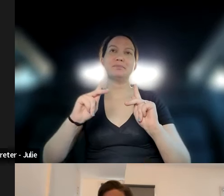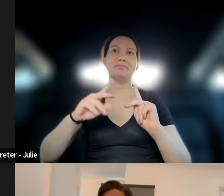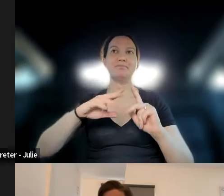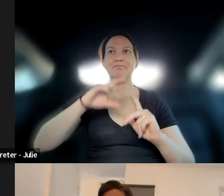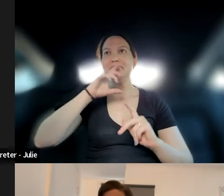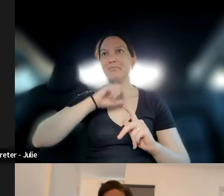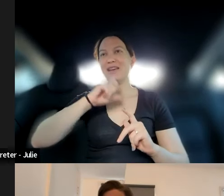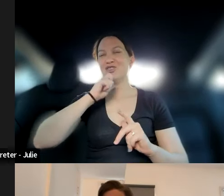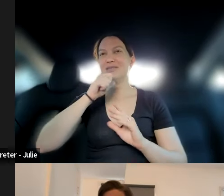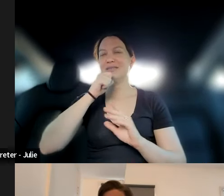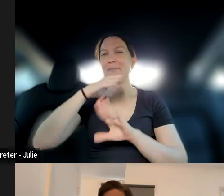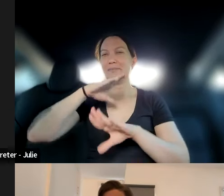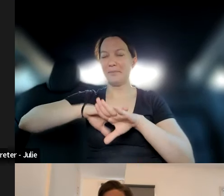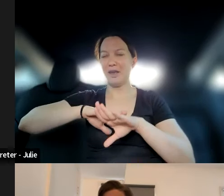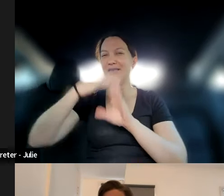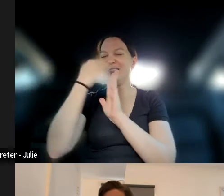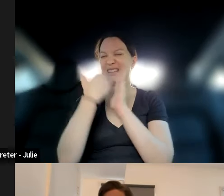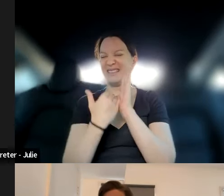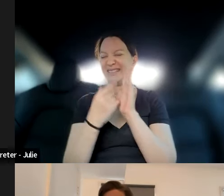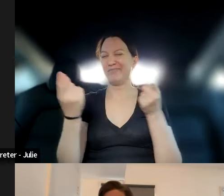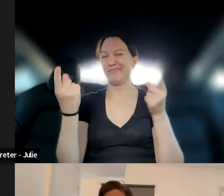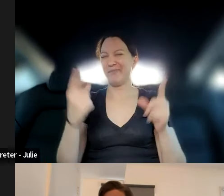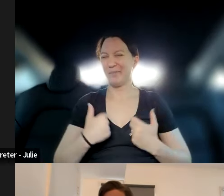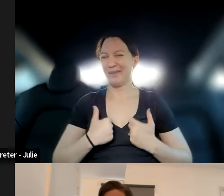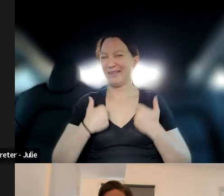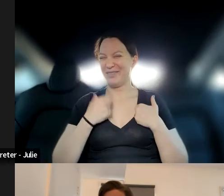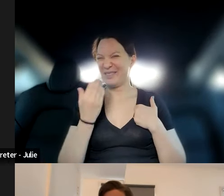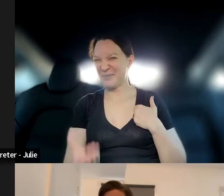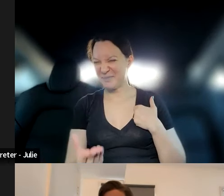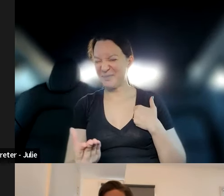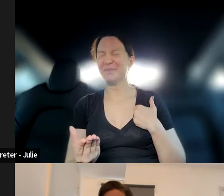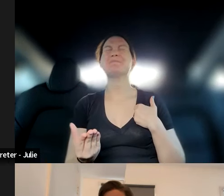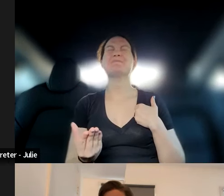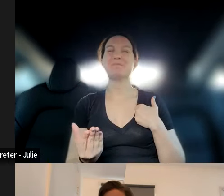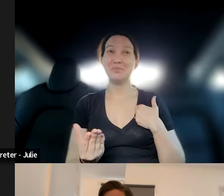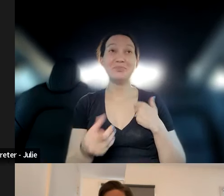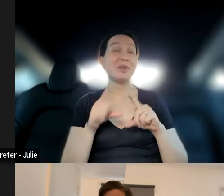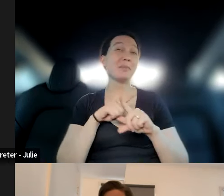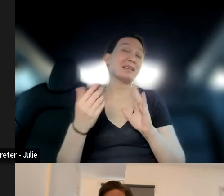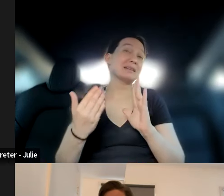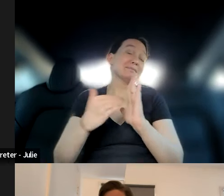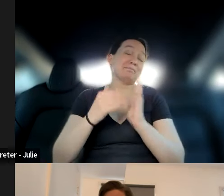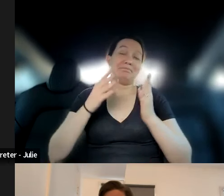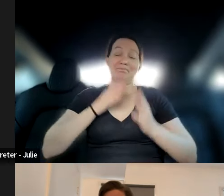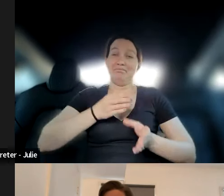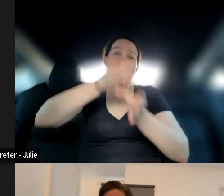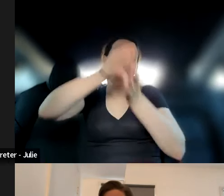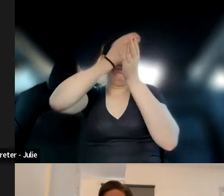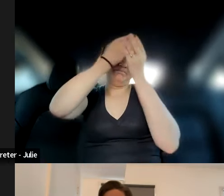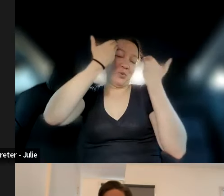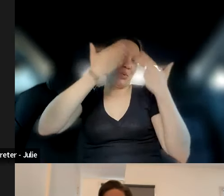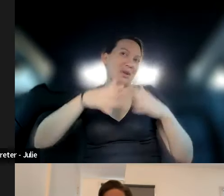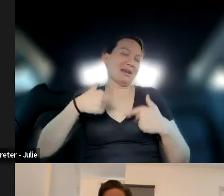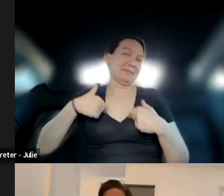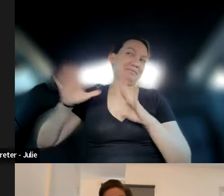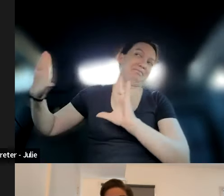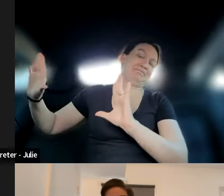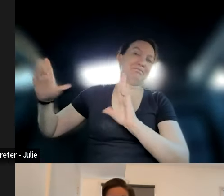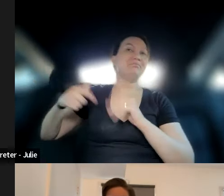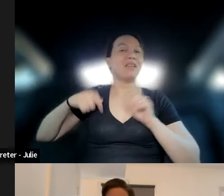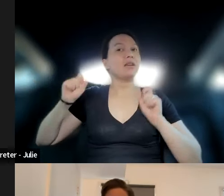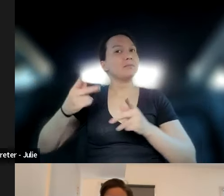weren't on the lease but happened to be living there. But again, that's not my area of expertise, so I would defer. But I could find out